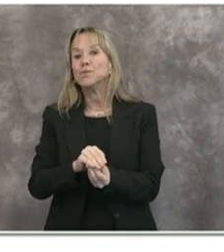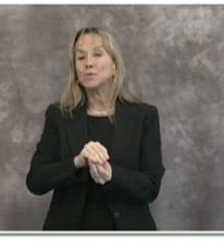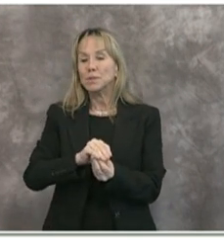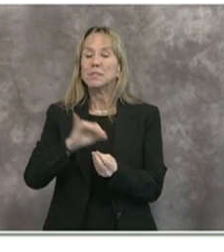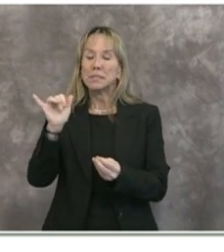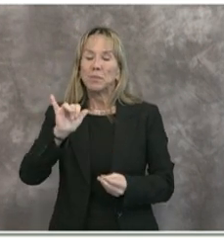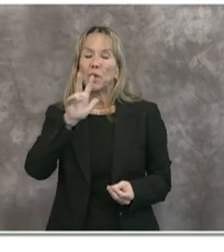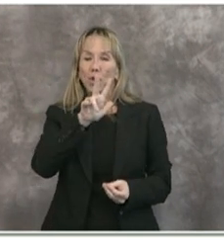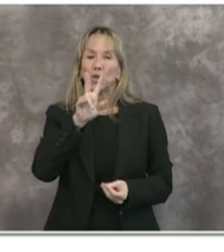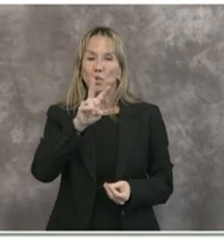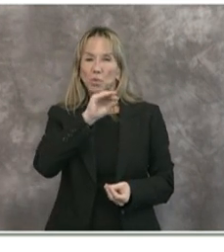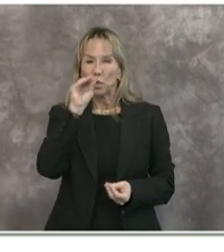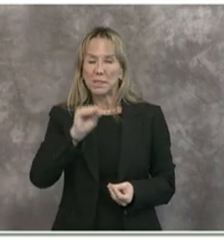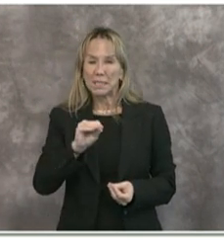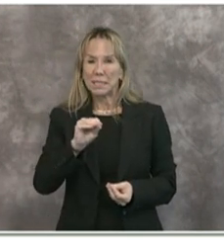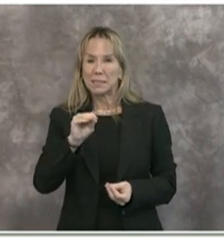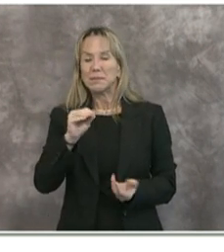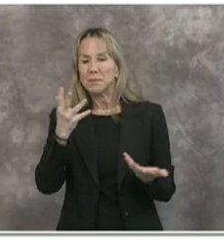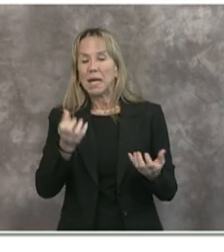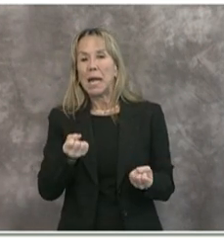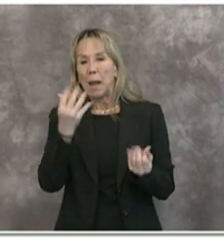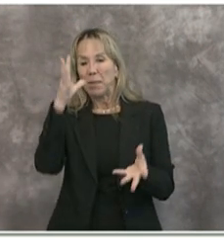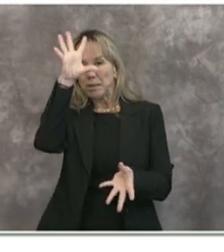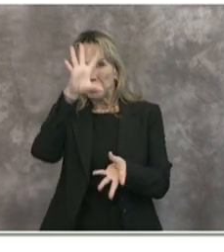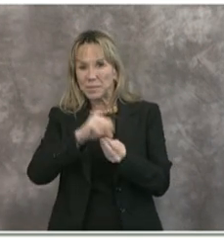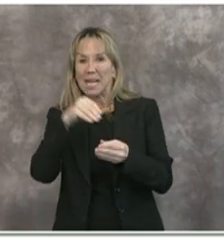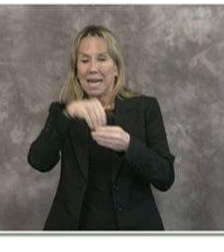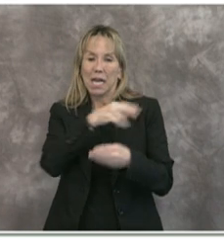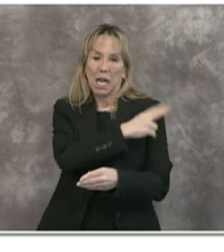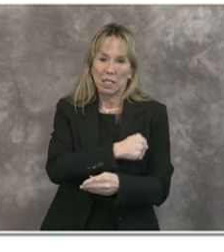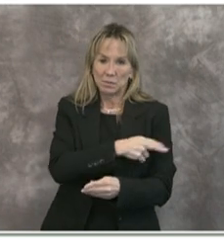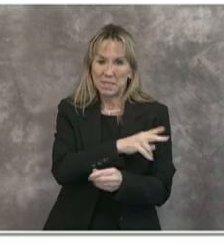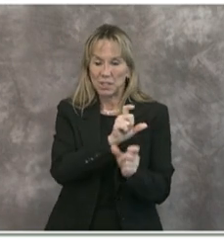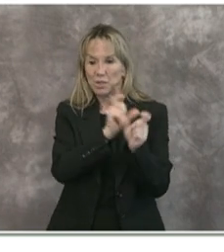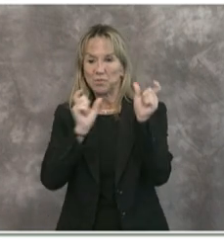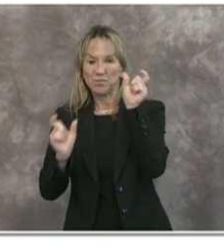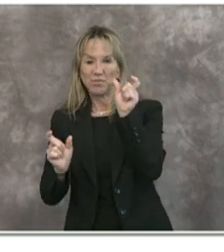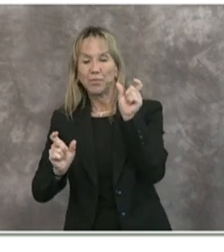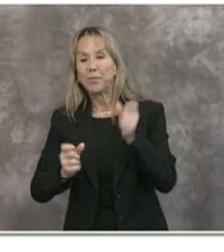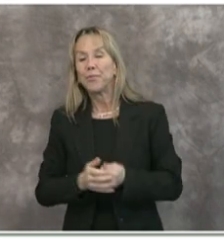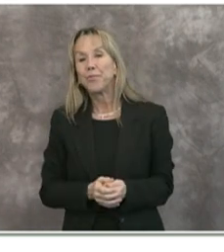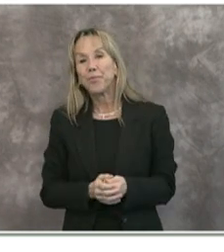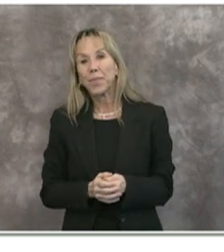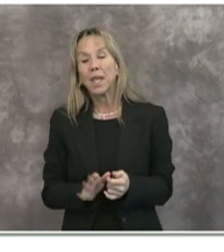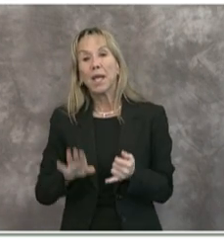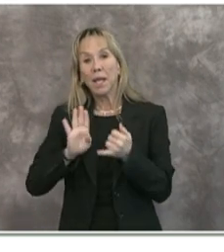well as 32% of the number of cases hospitalized. Lastly, the